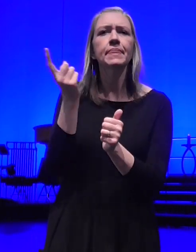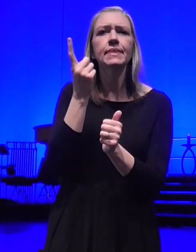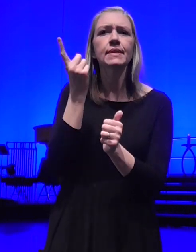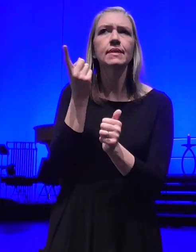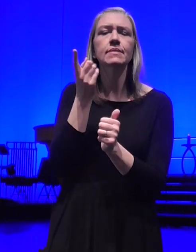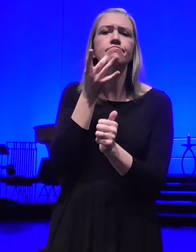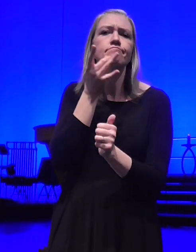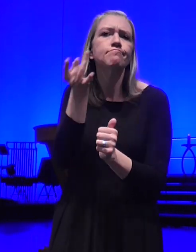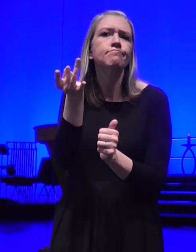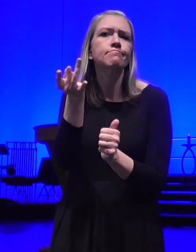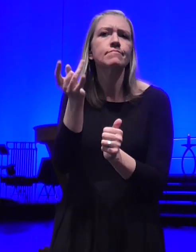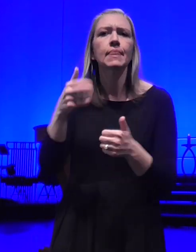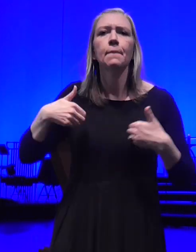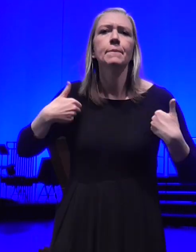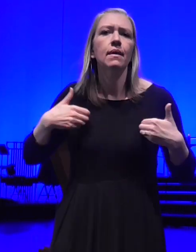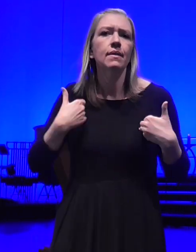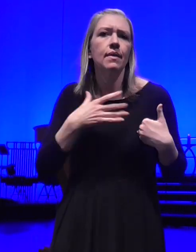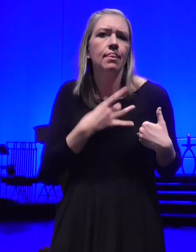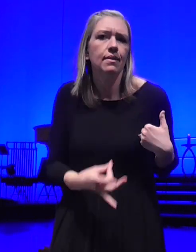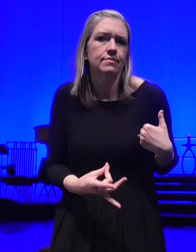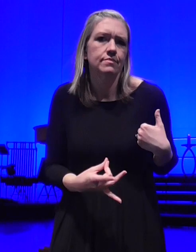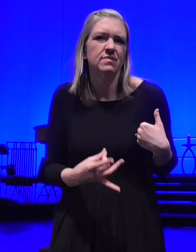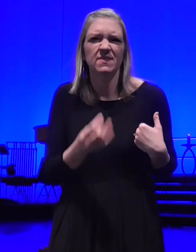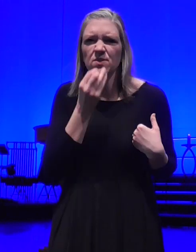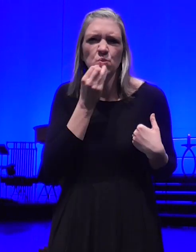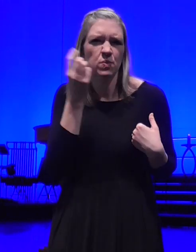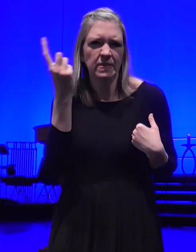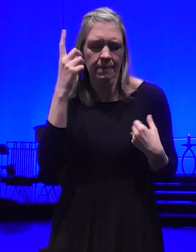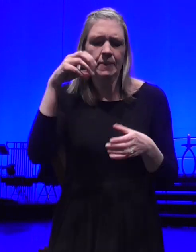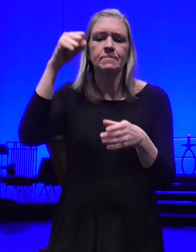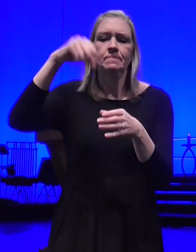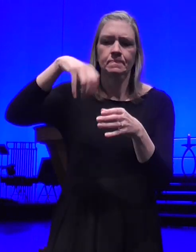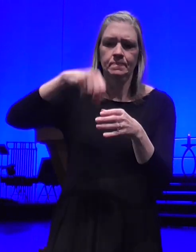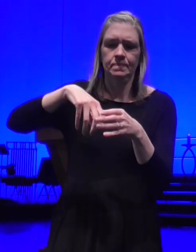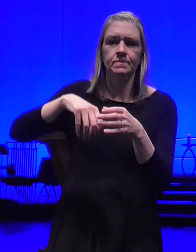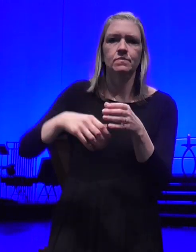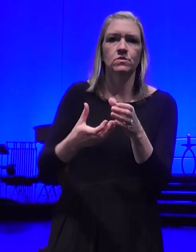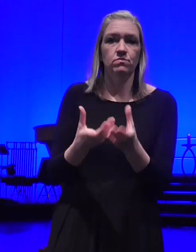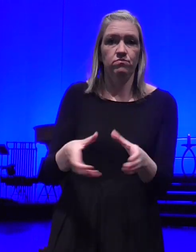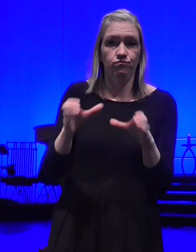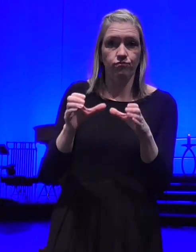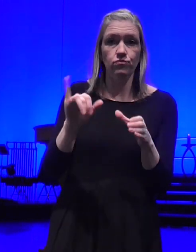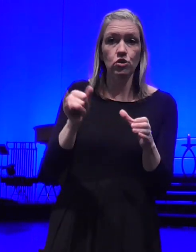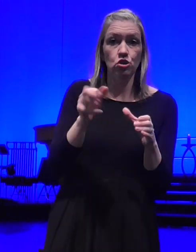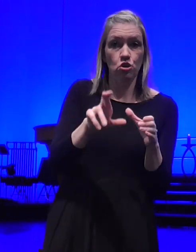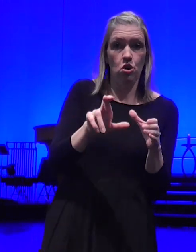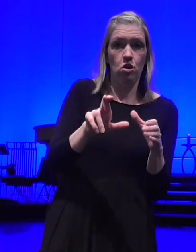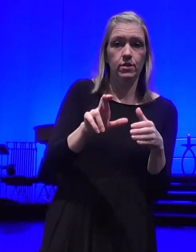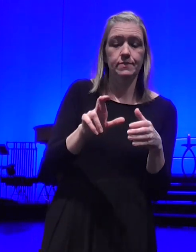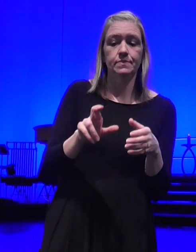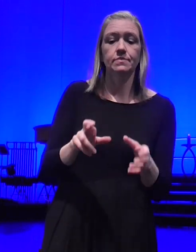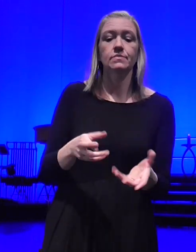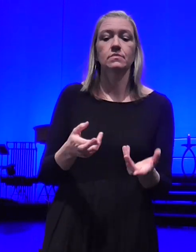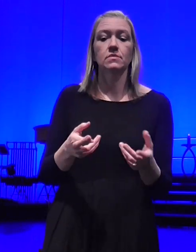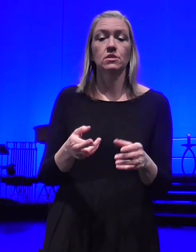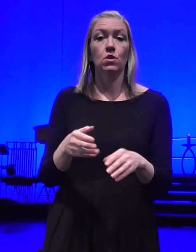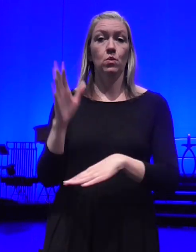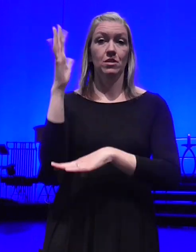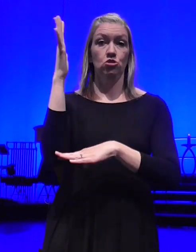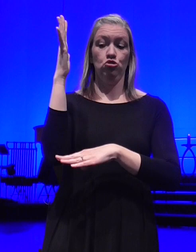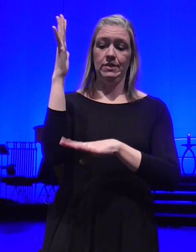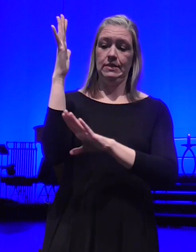the monkey really loved, probably food, and put it in the jar and put these jars at the base of